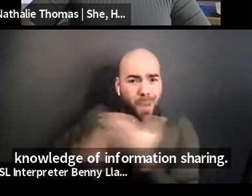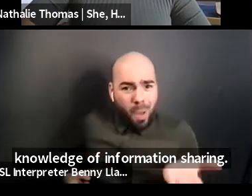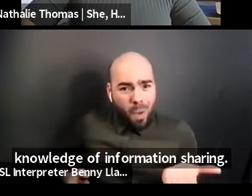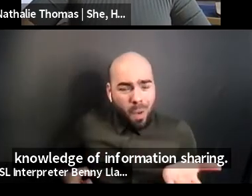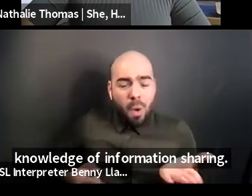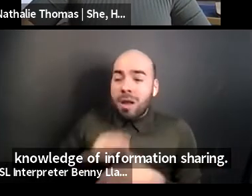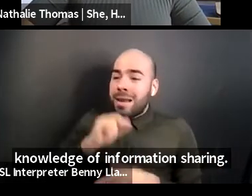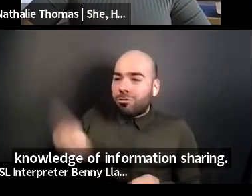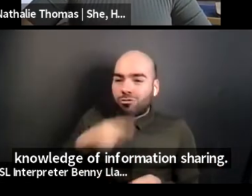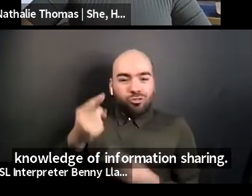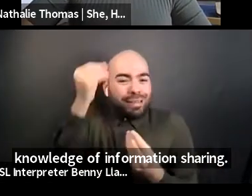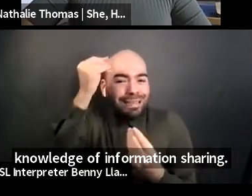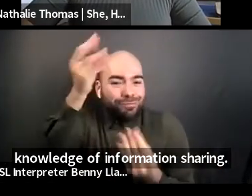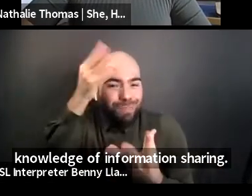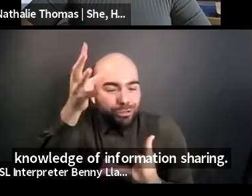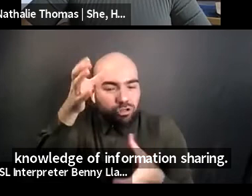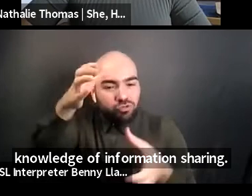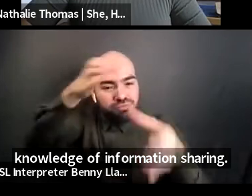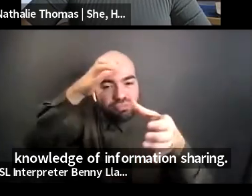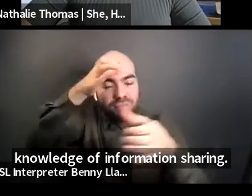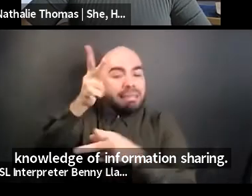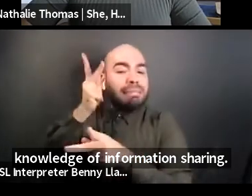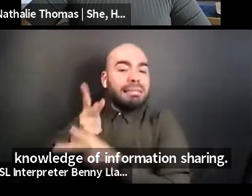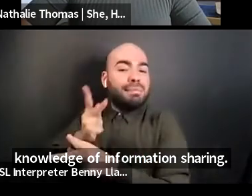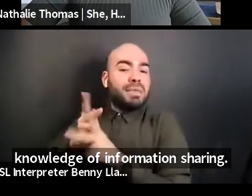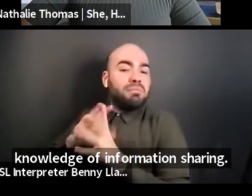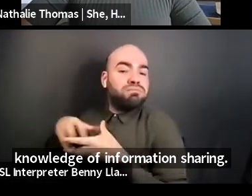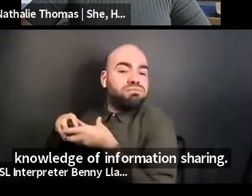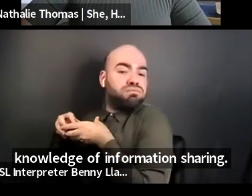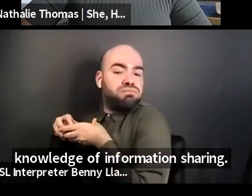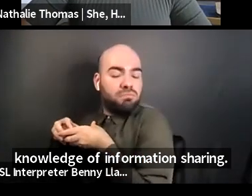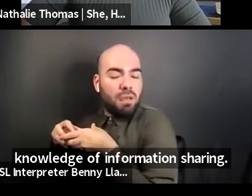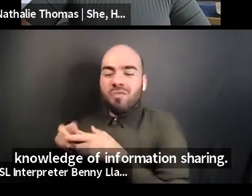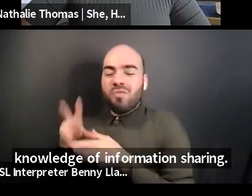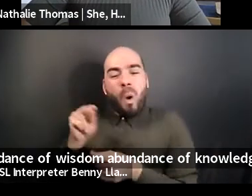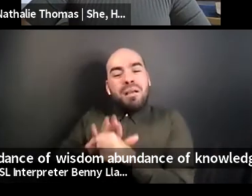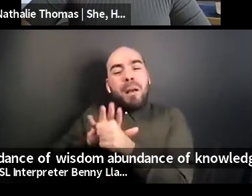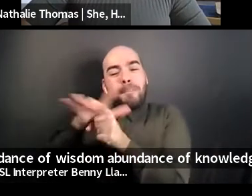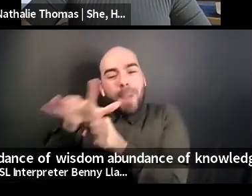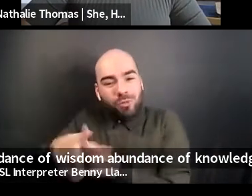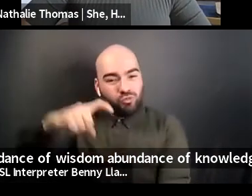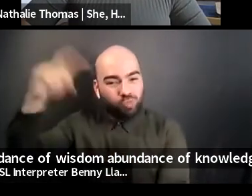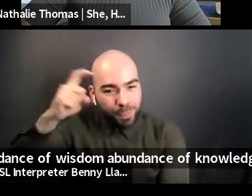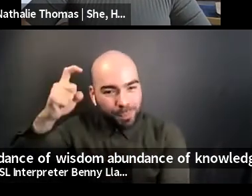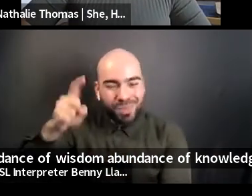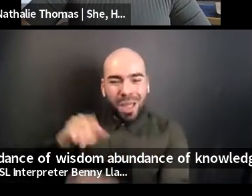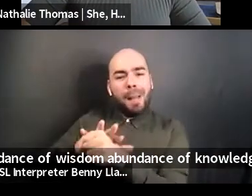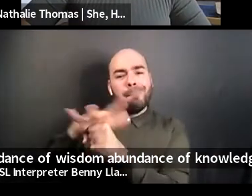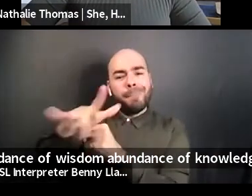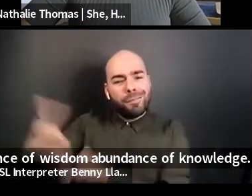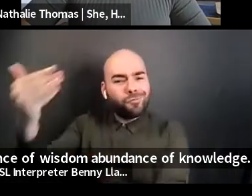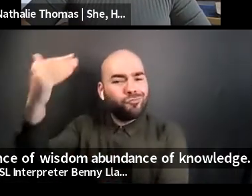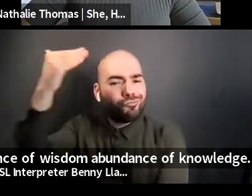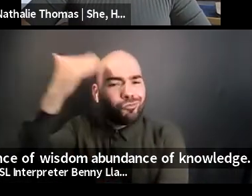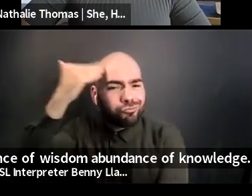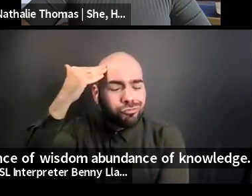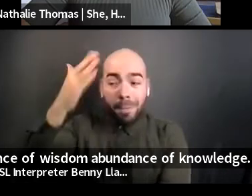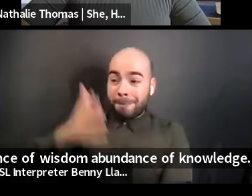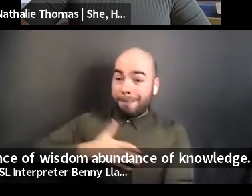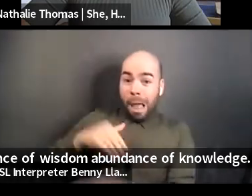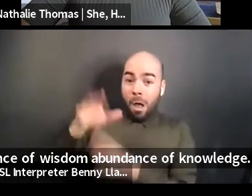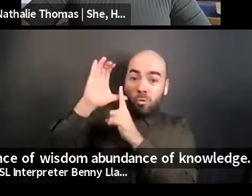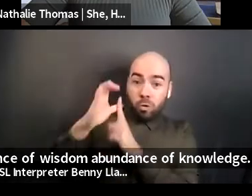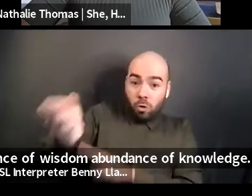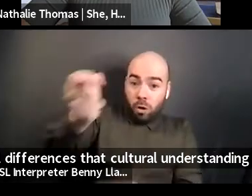translate it to information sharing, abundance of wisdom, abundance of knowledge. I have cultural differences, cultural